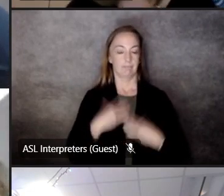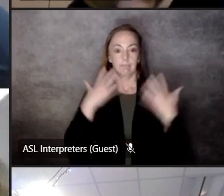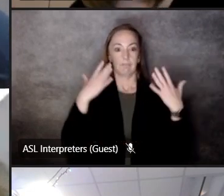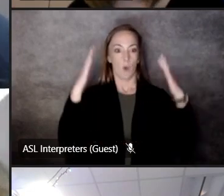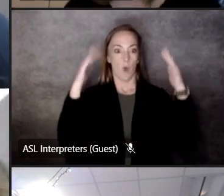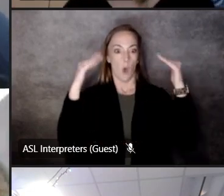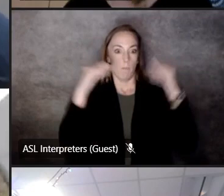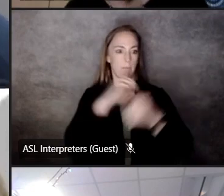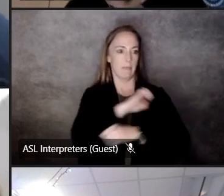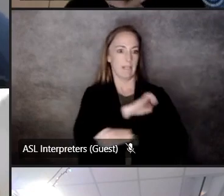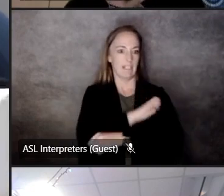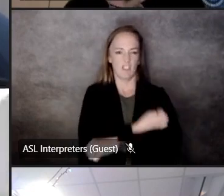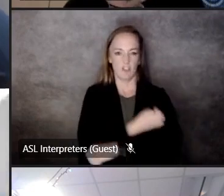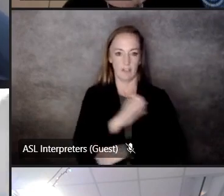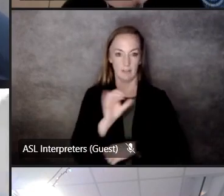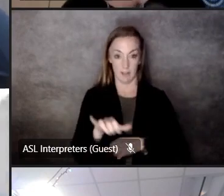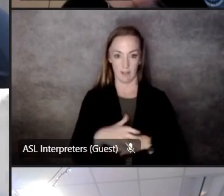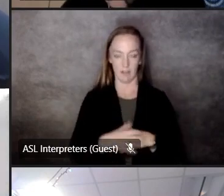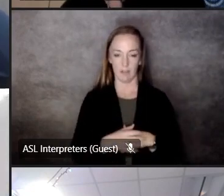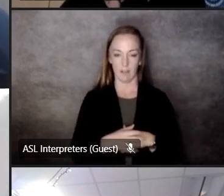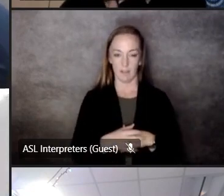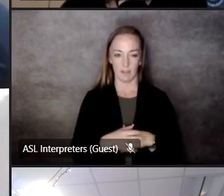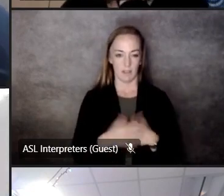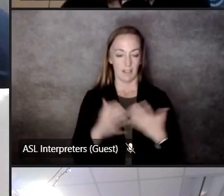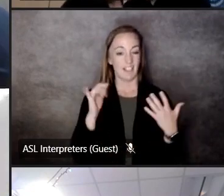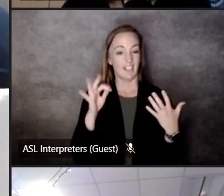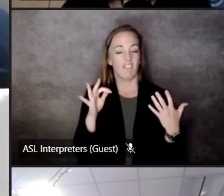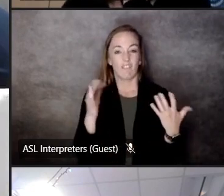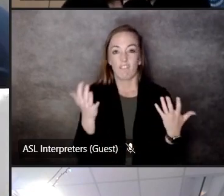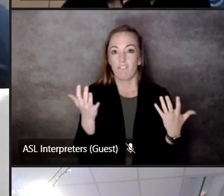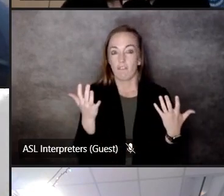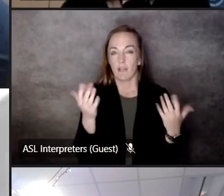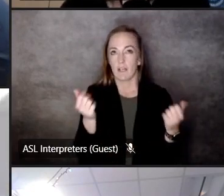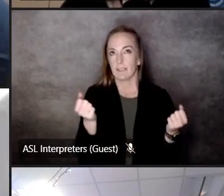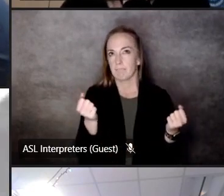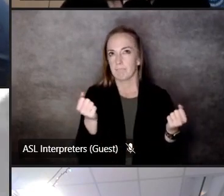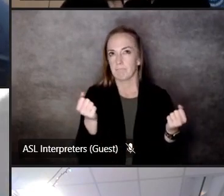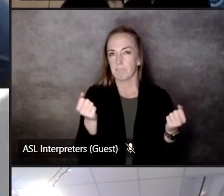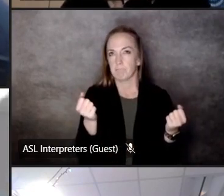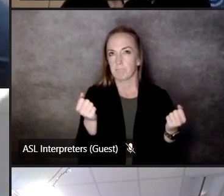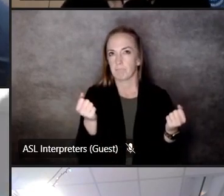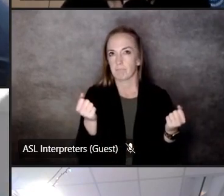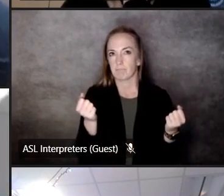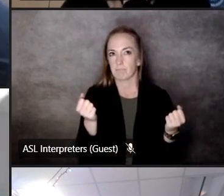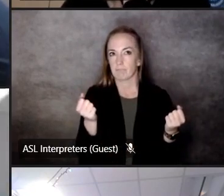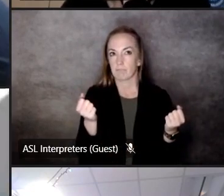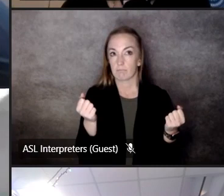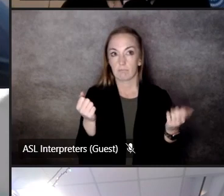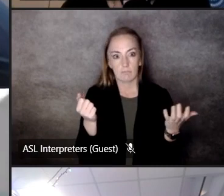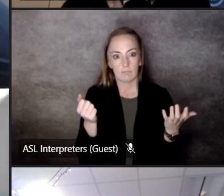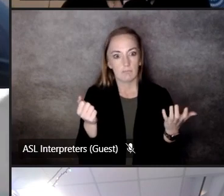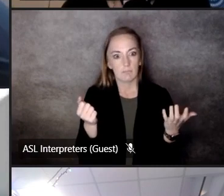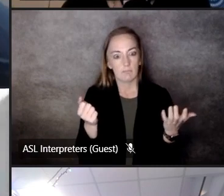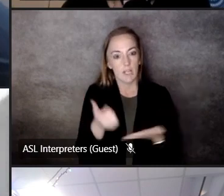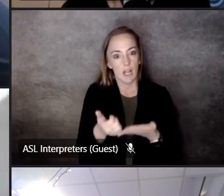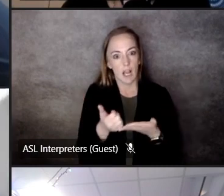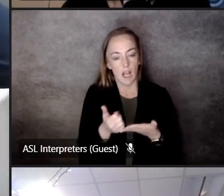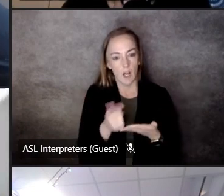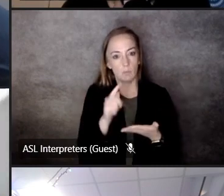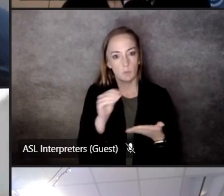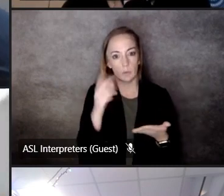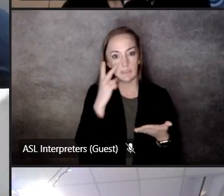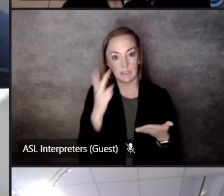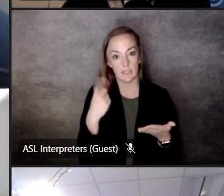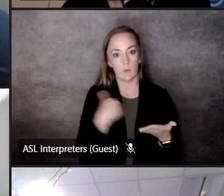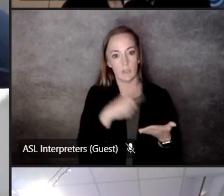And if anything, we have students that have an